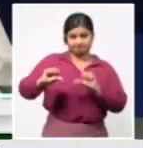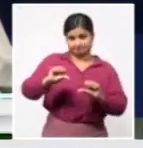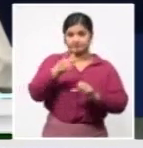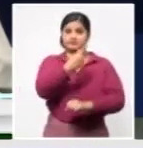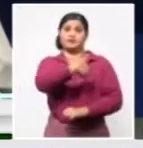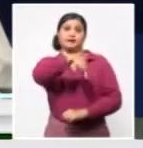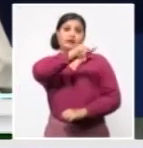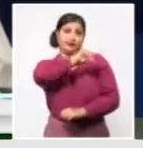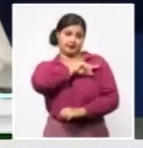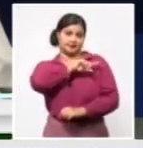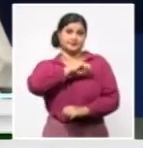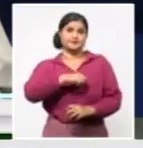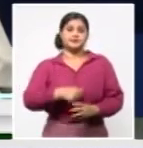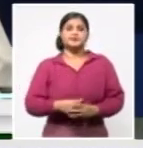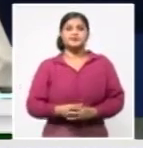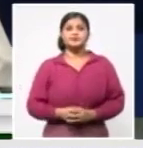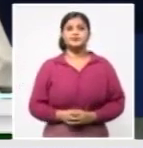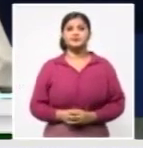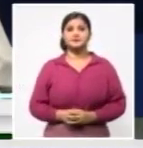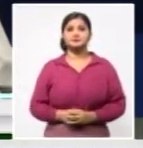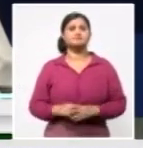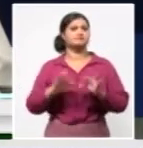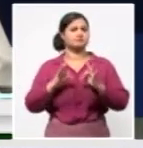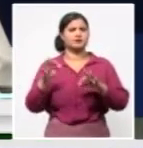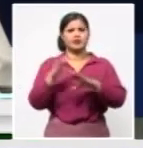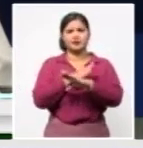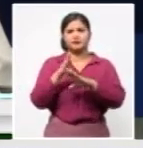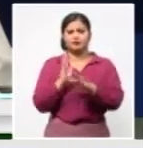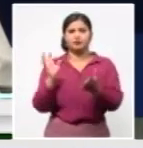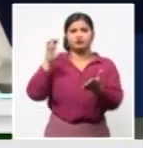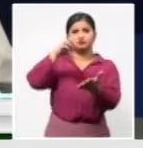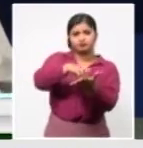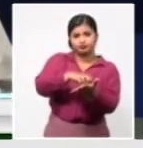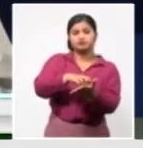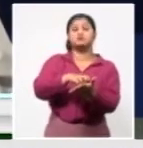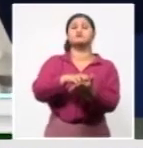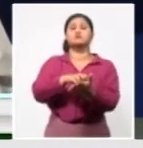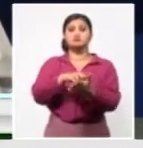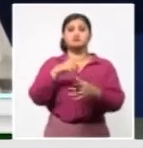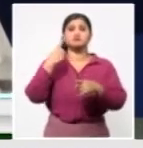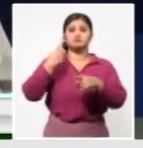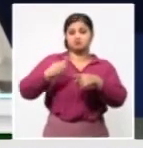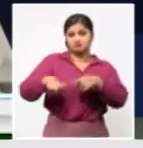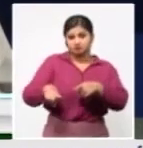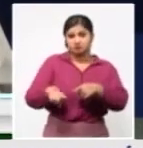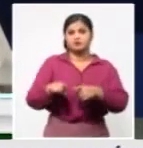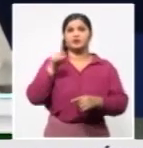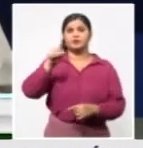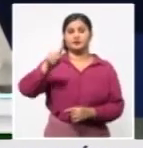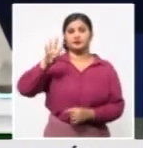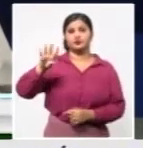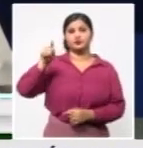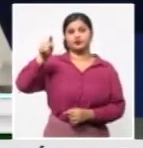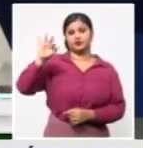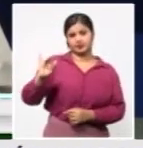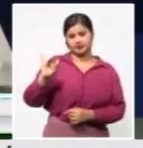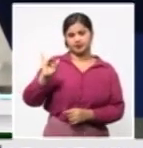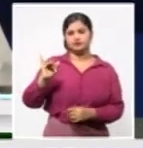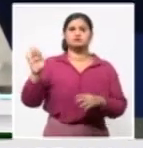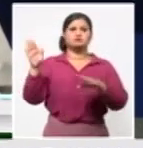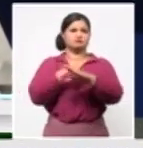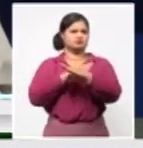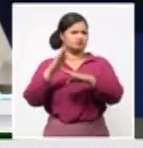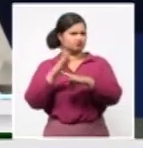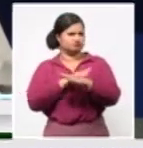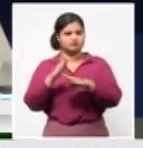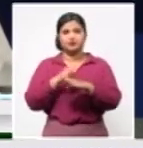432 in Villa Clara's Hygiene, Epidemiology and Microbiology Center, in Havana's